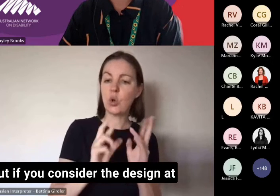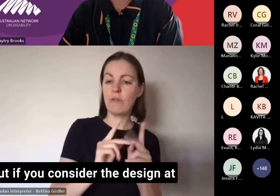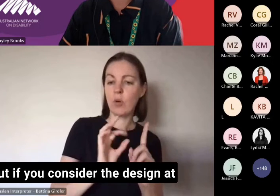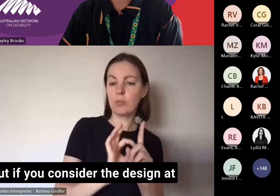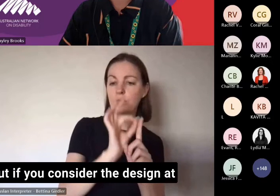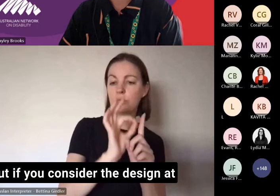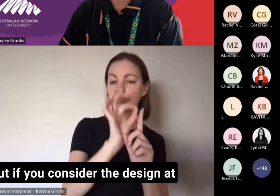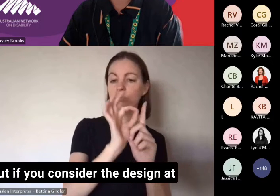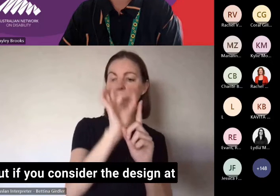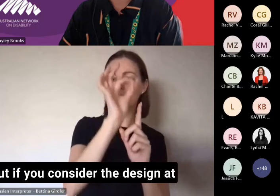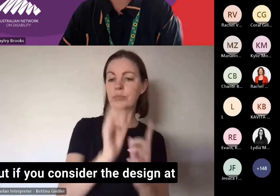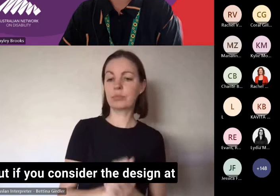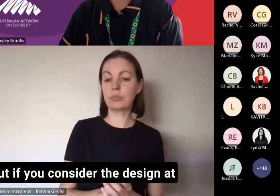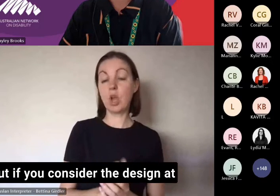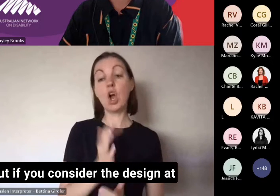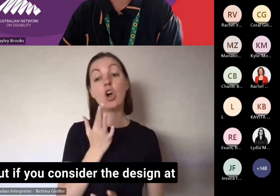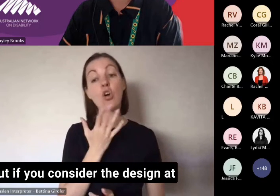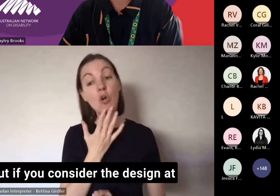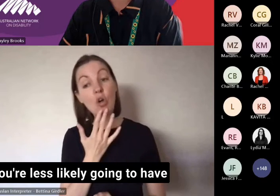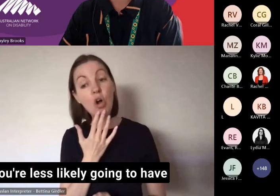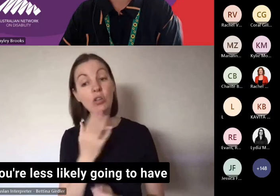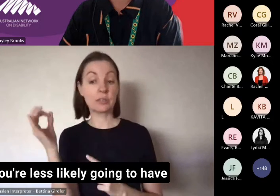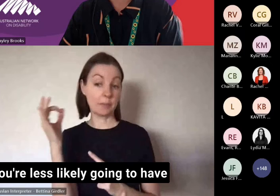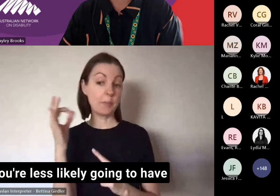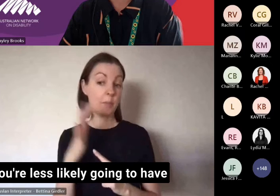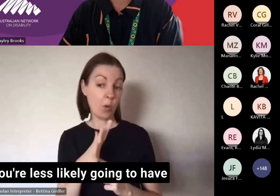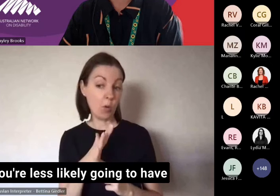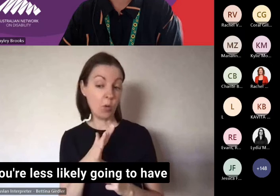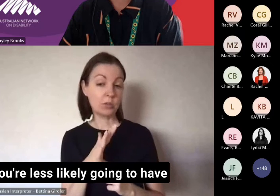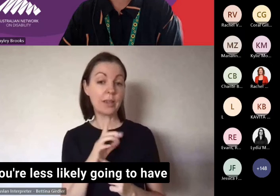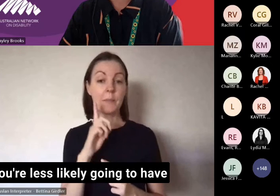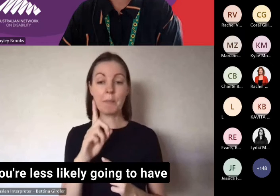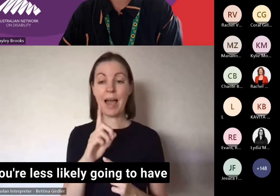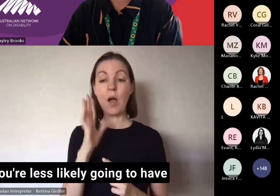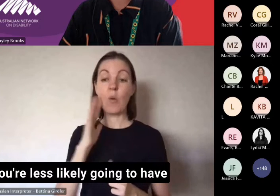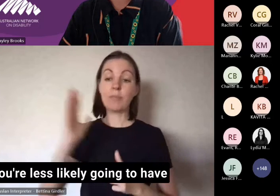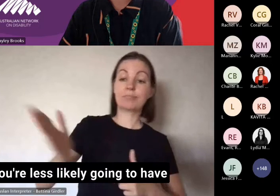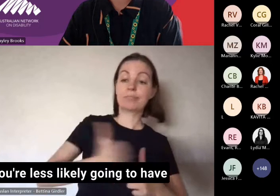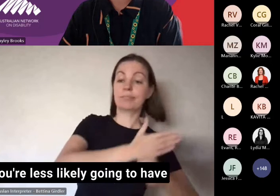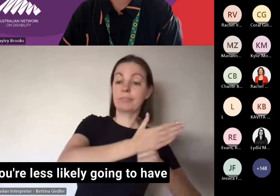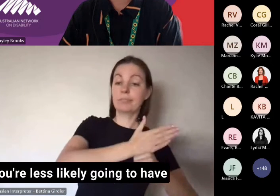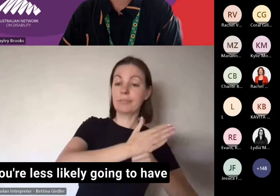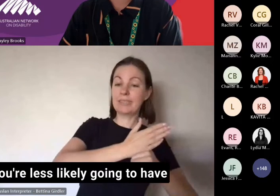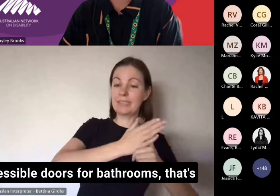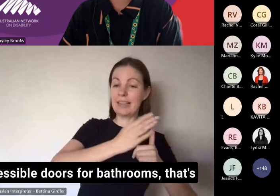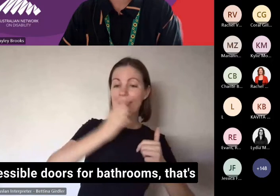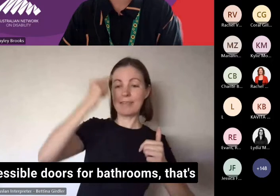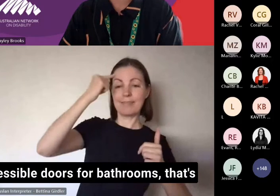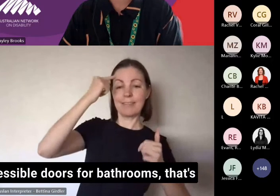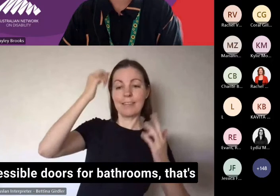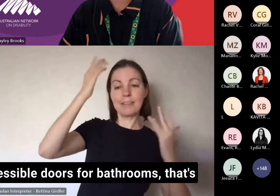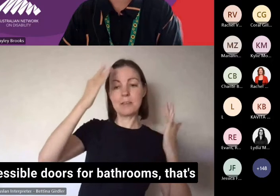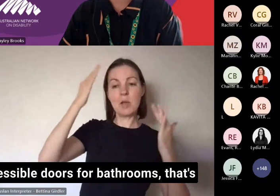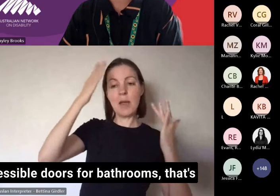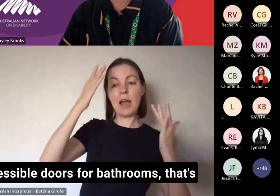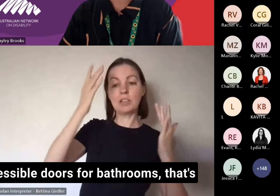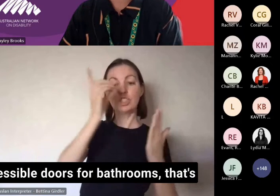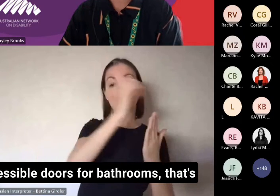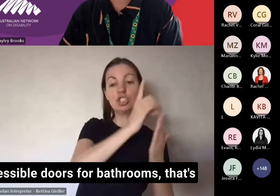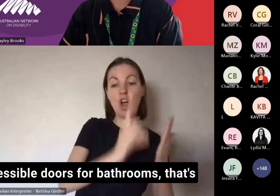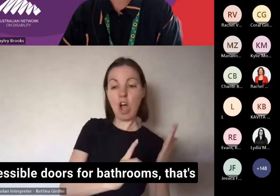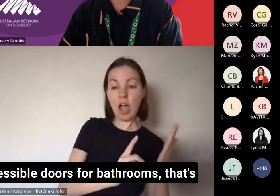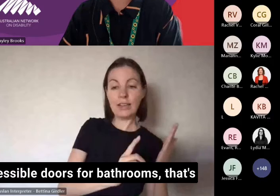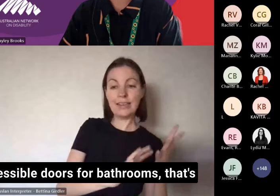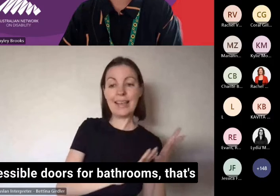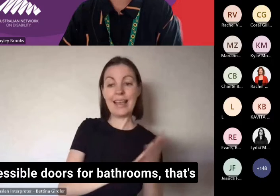but if you consider the design at the front end, then you're less likely going to have to retrofit. And I think